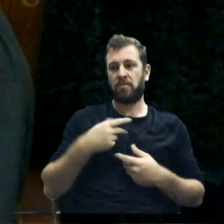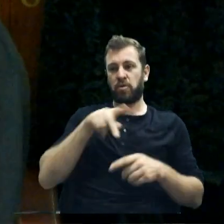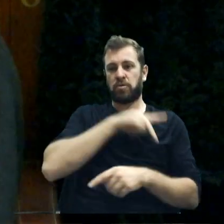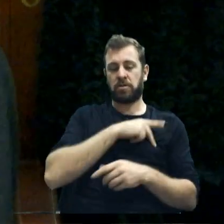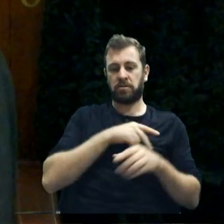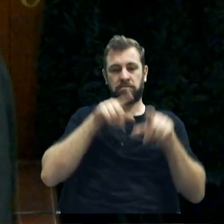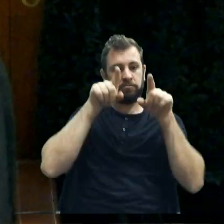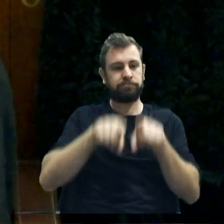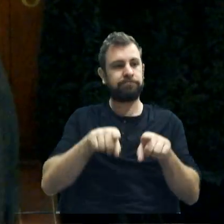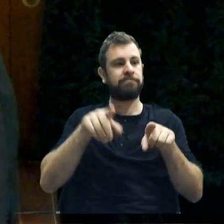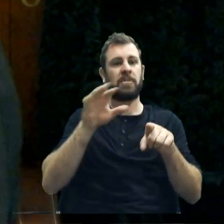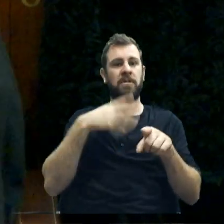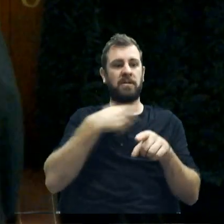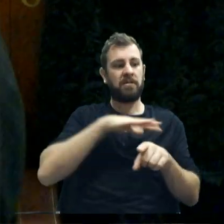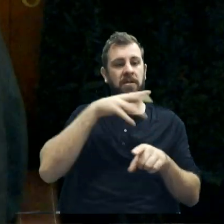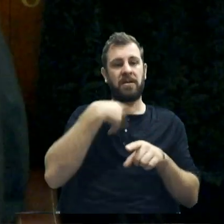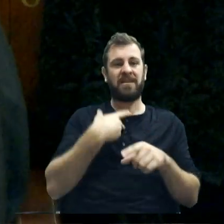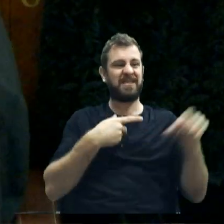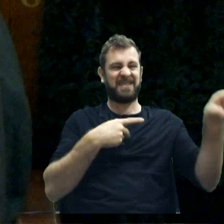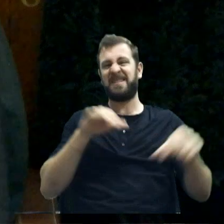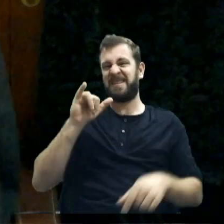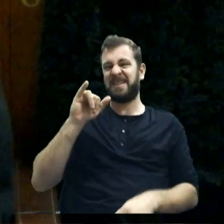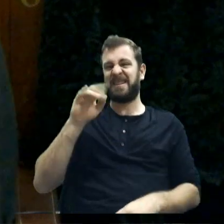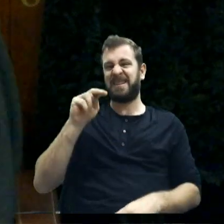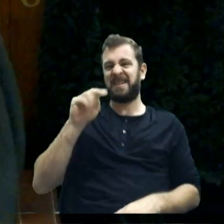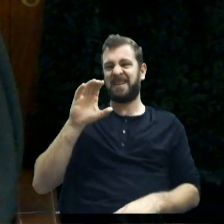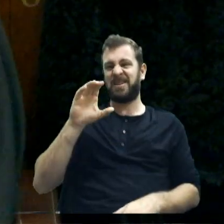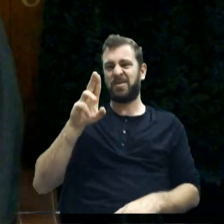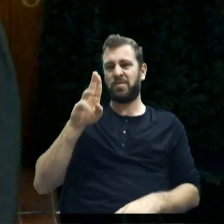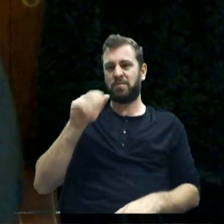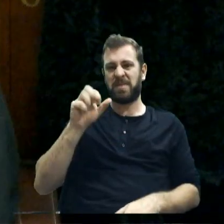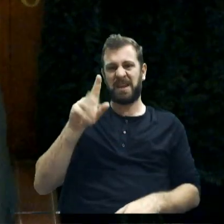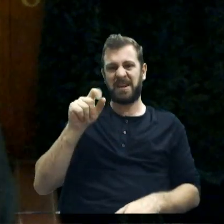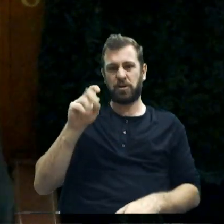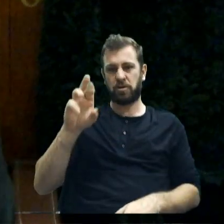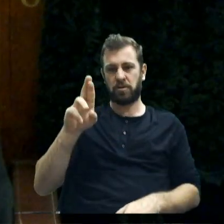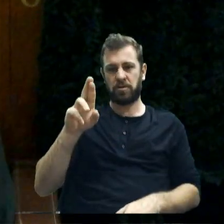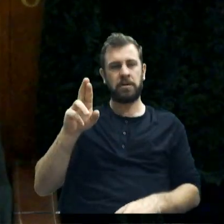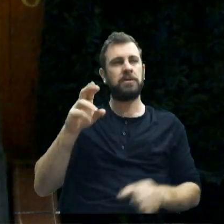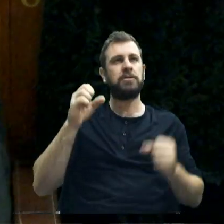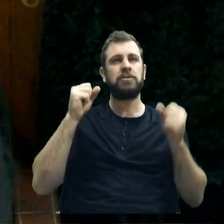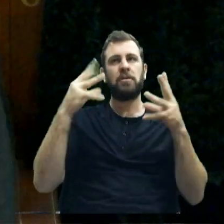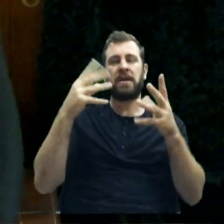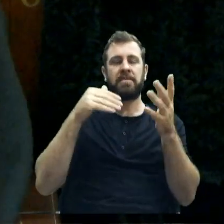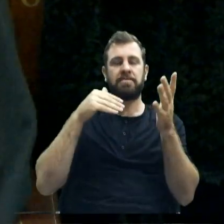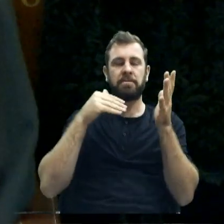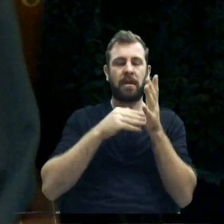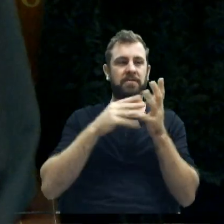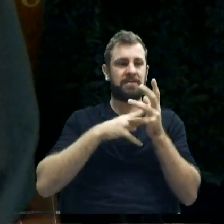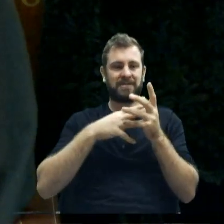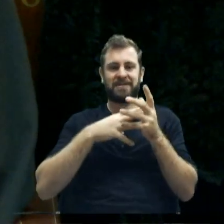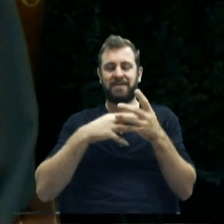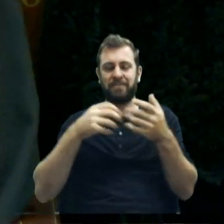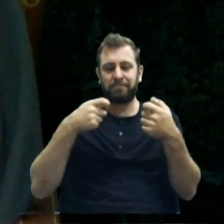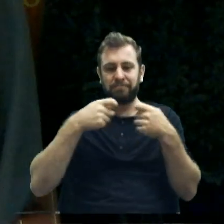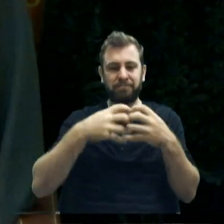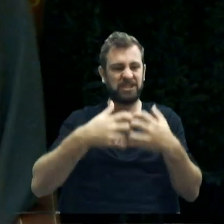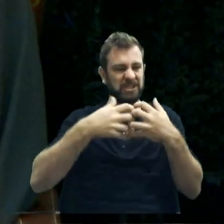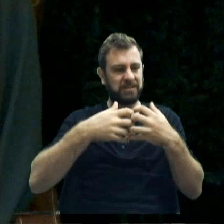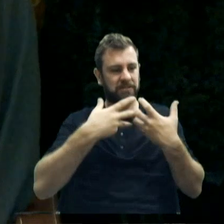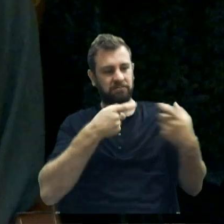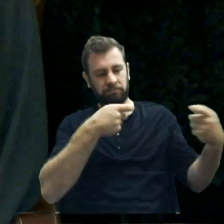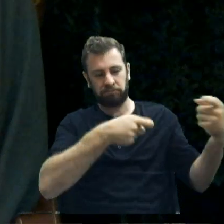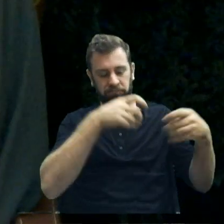been massive machines worth millions of dollars all around him, attached to him in some sort of probe and somewhere, just keeping the kid alive.